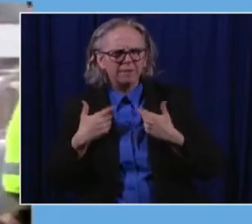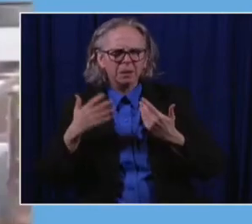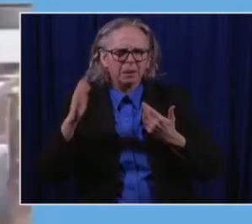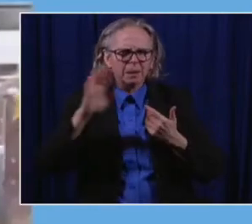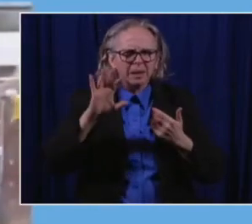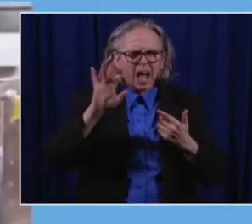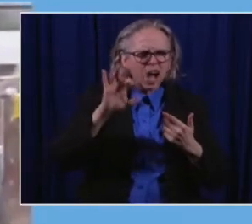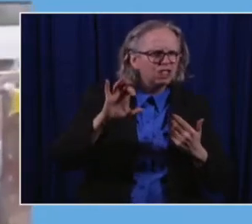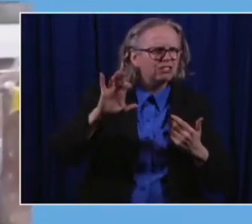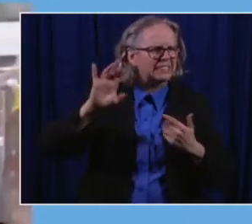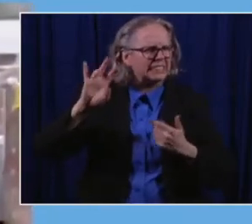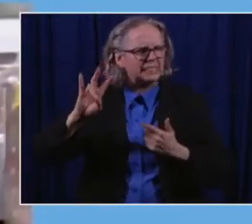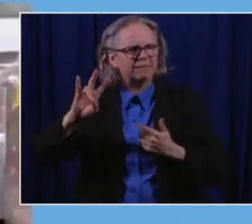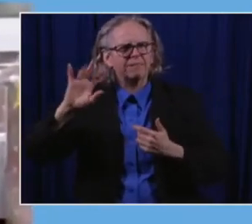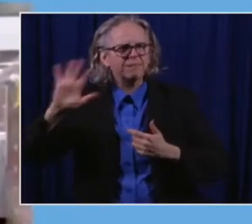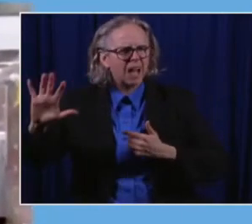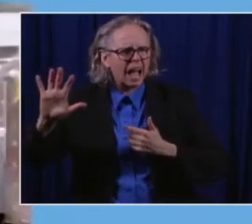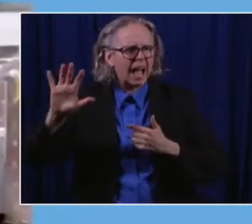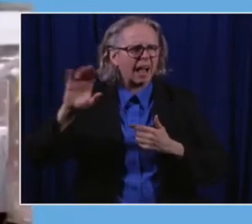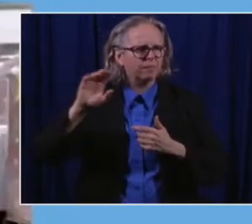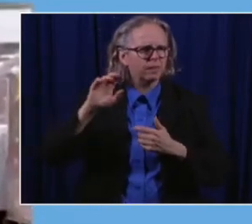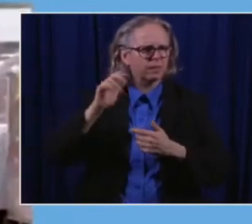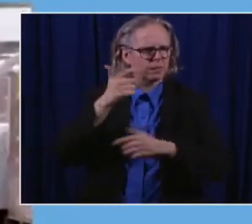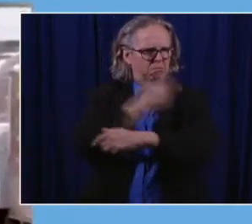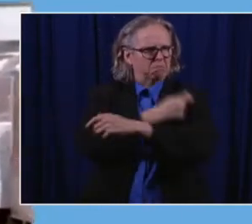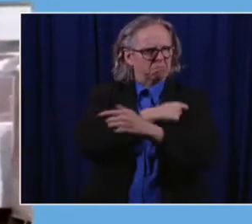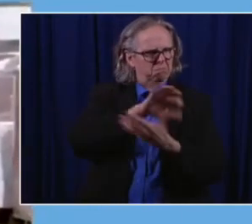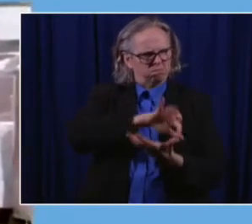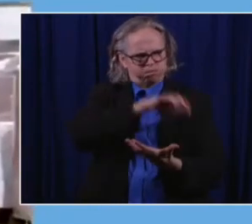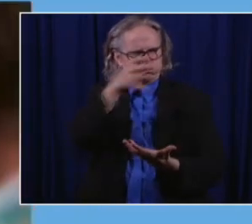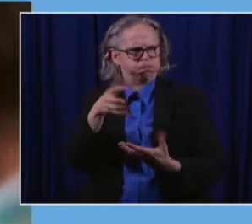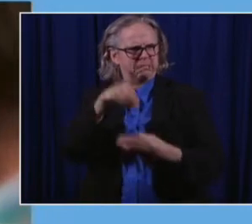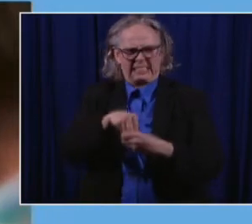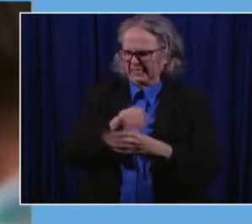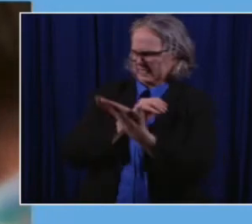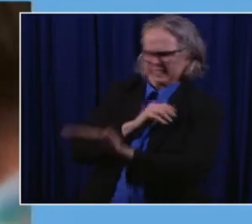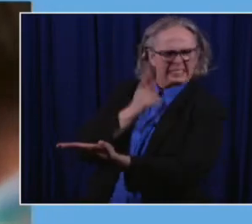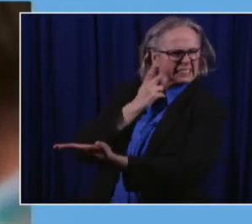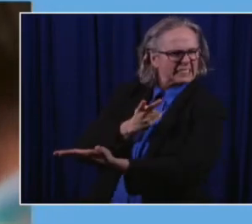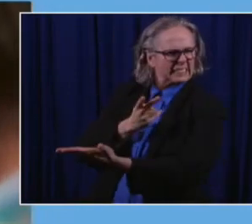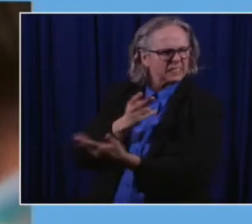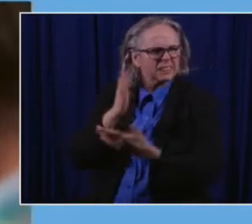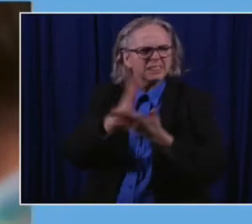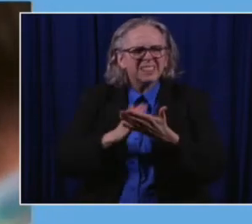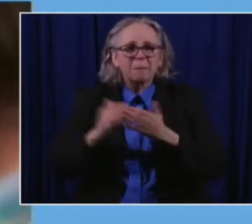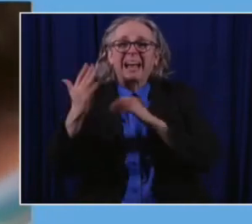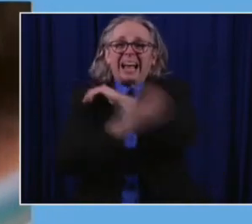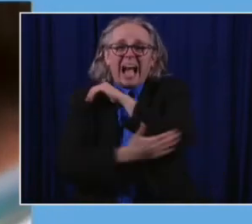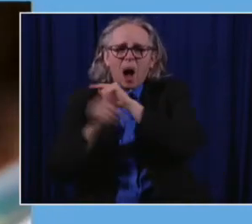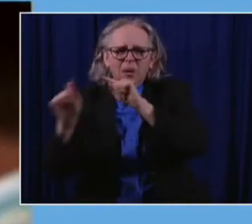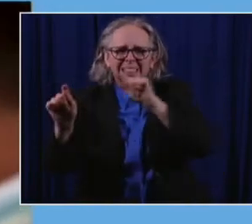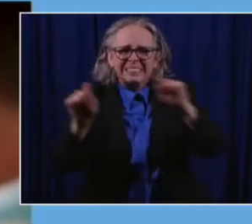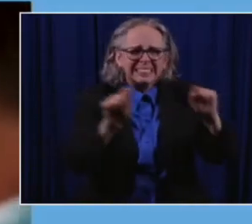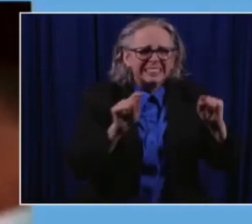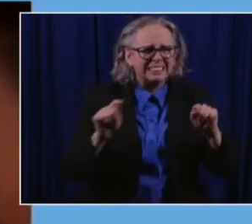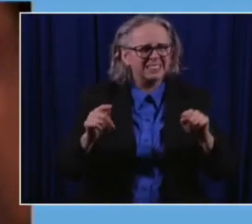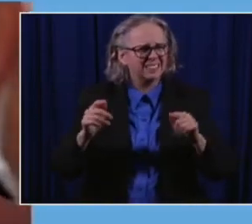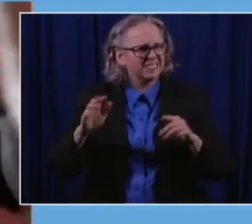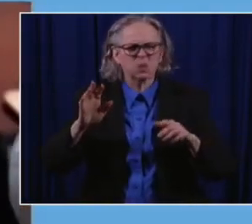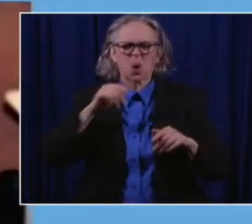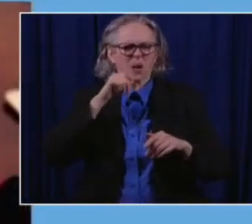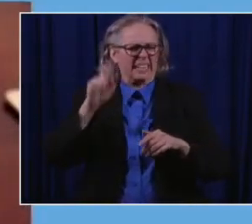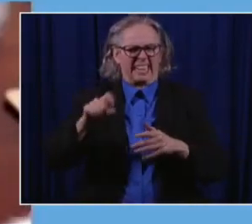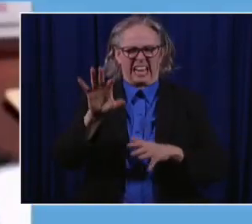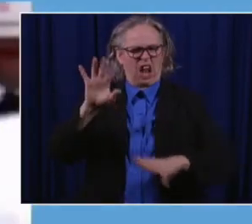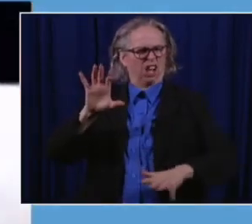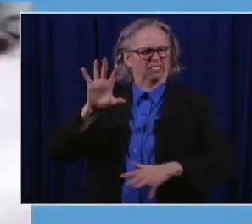975 doses in them. There will be some counties and places where those need to go, that's too big a lot.